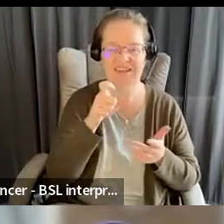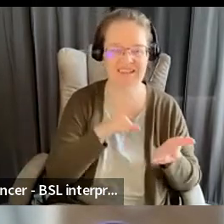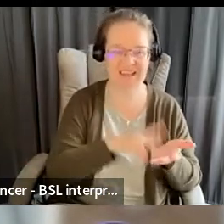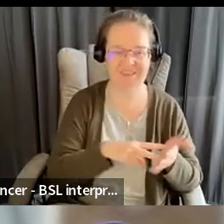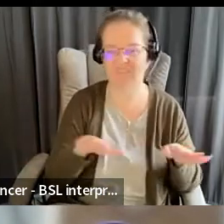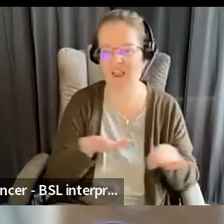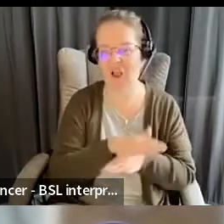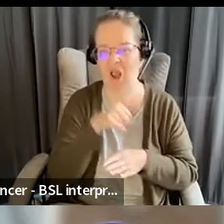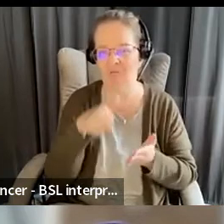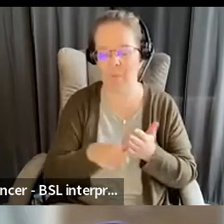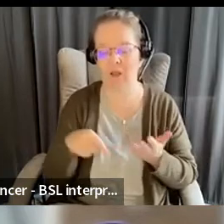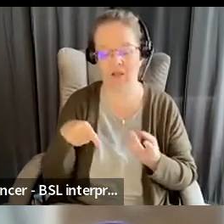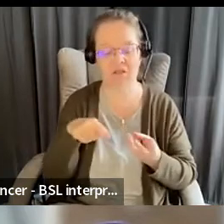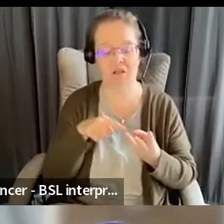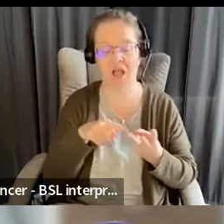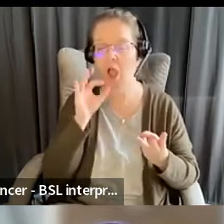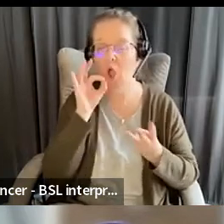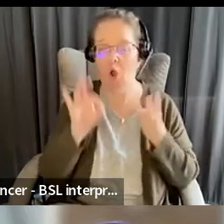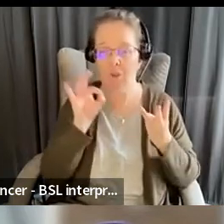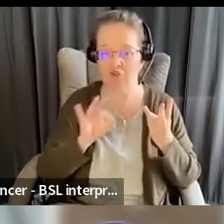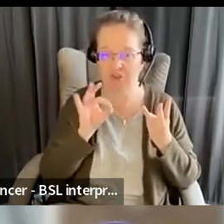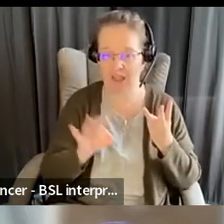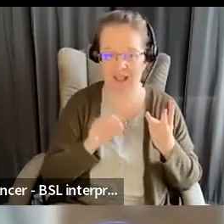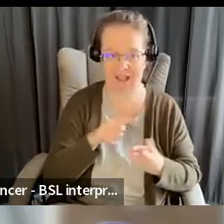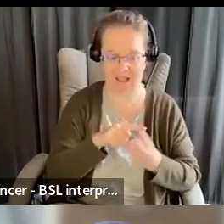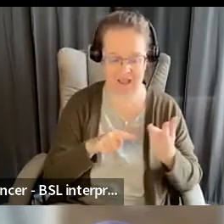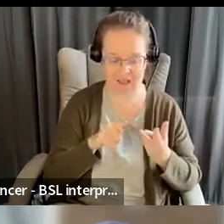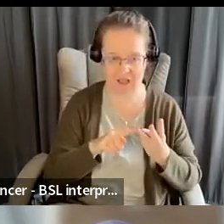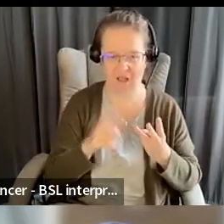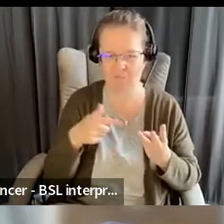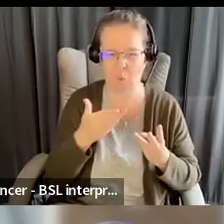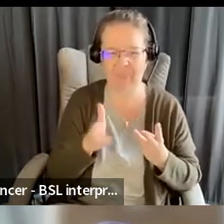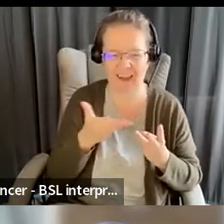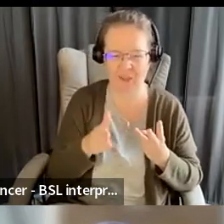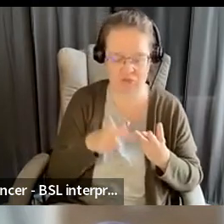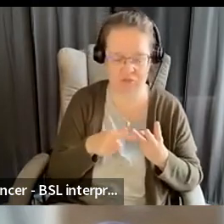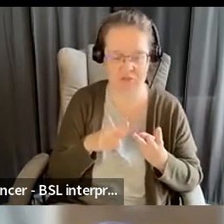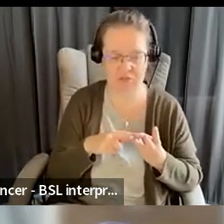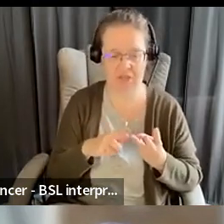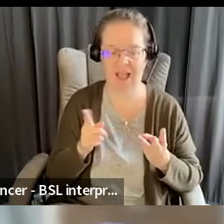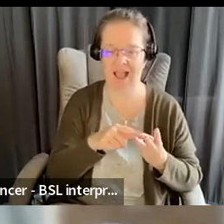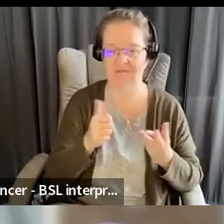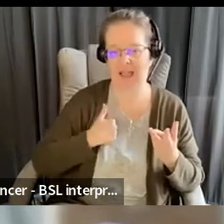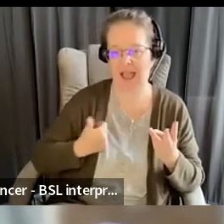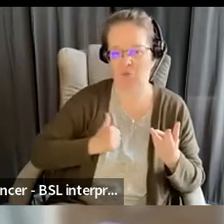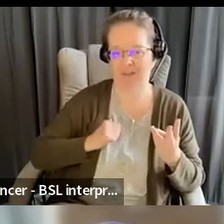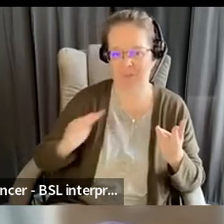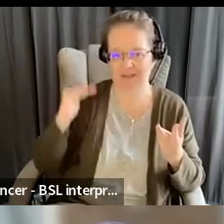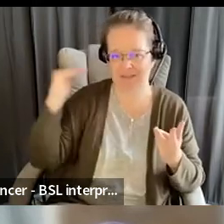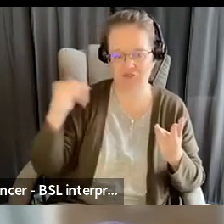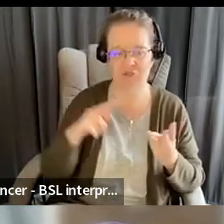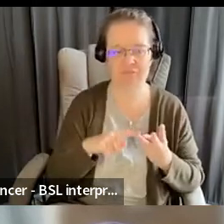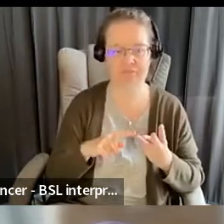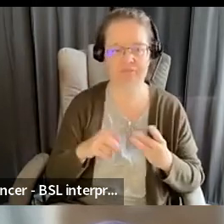completing a small questionnaire on things like the clearance and salary expectations. A one-stage call with a member of